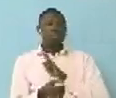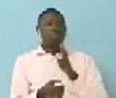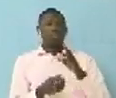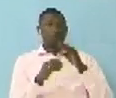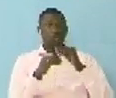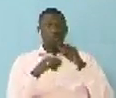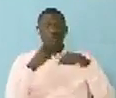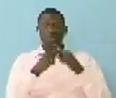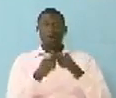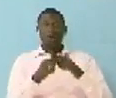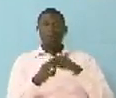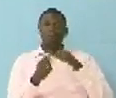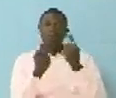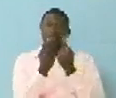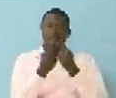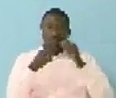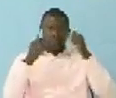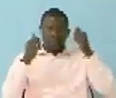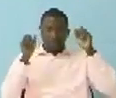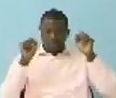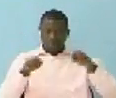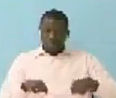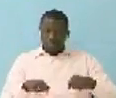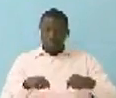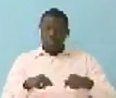about possibilities. We